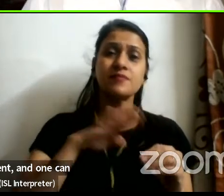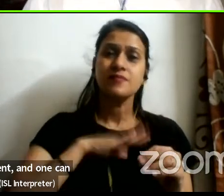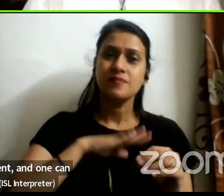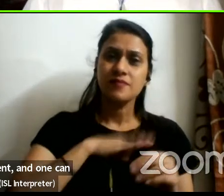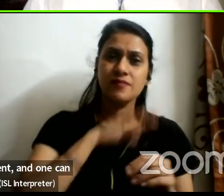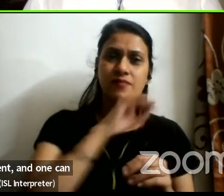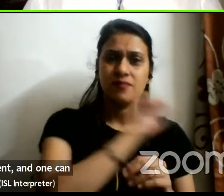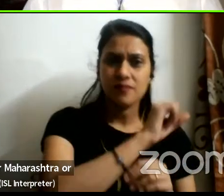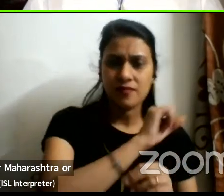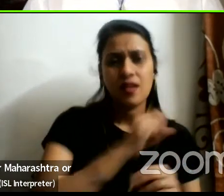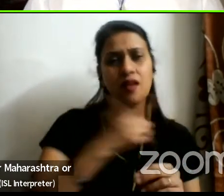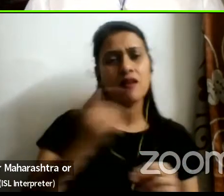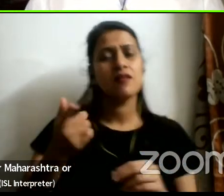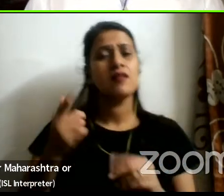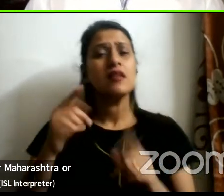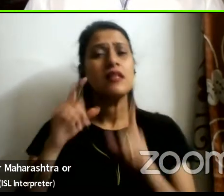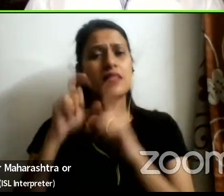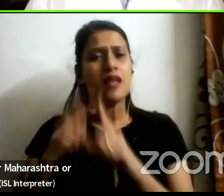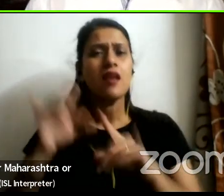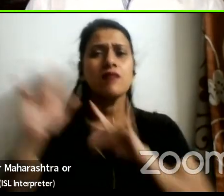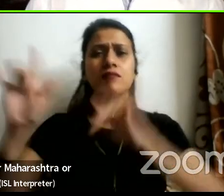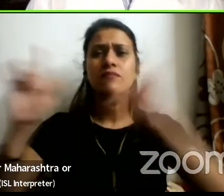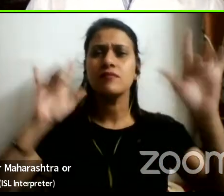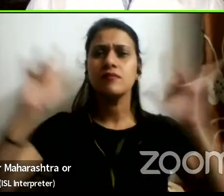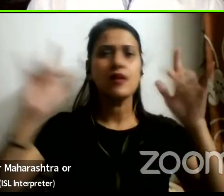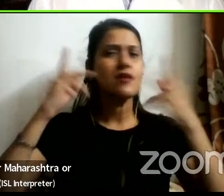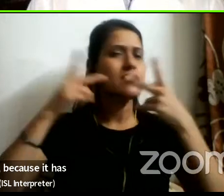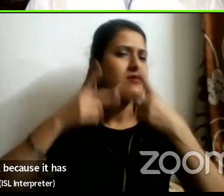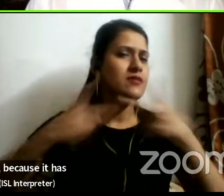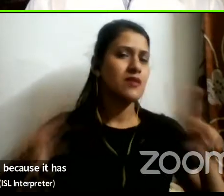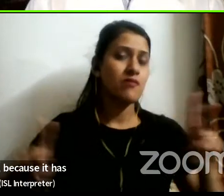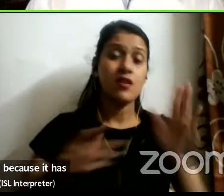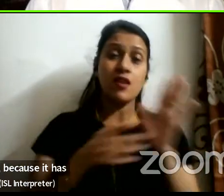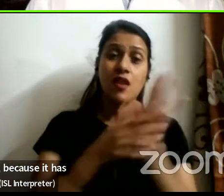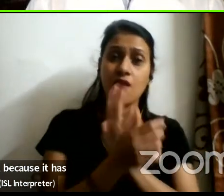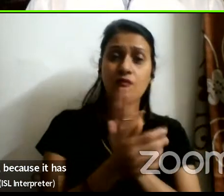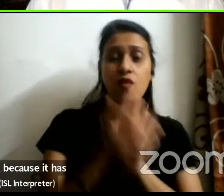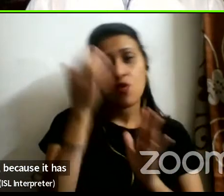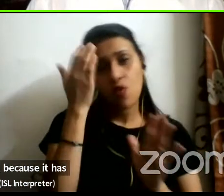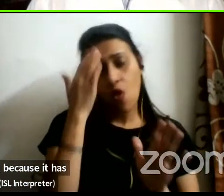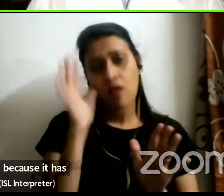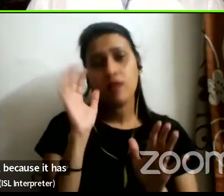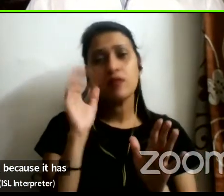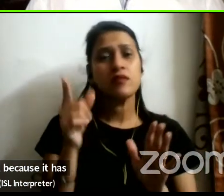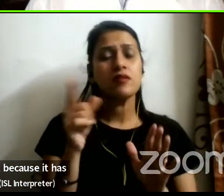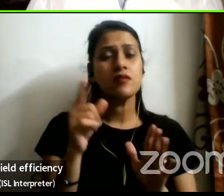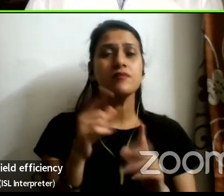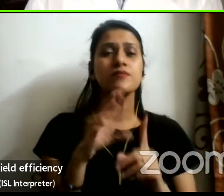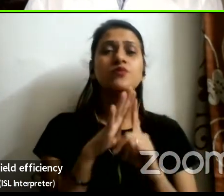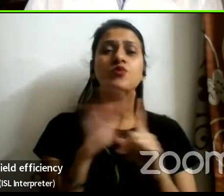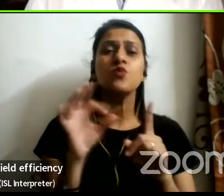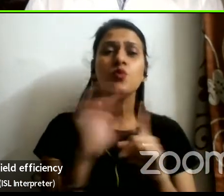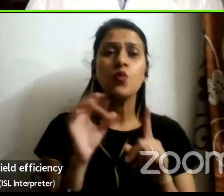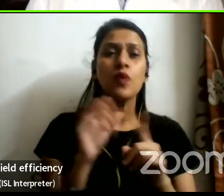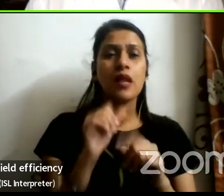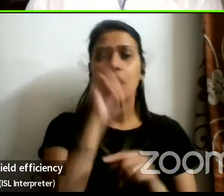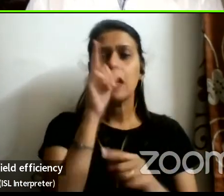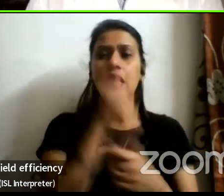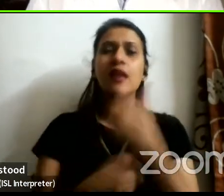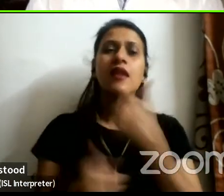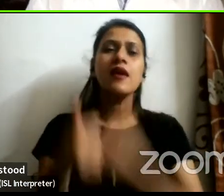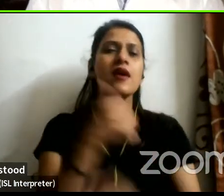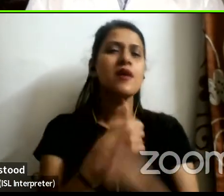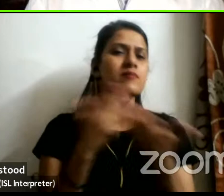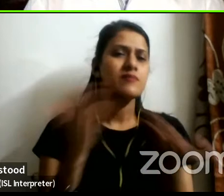law, because it has something to do with level playing field, efficiency, consumer welfare, as understood under Indian Competition Act,